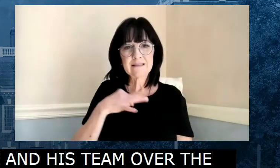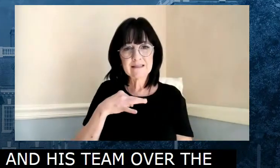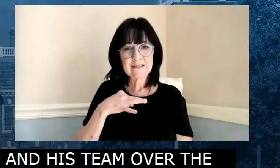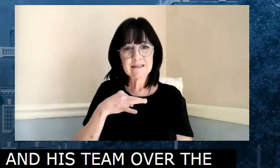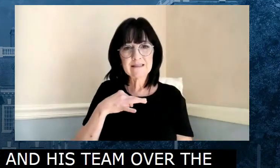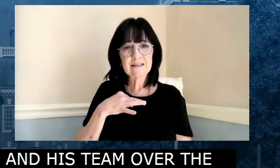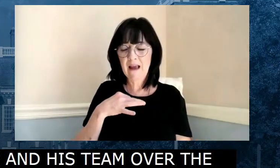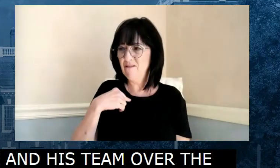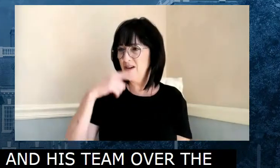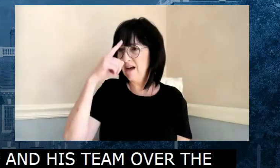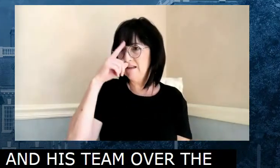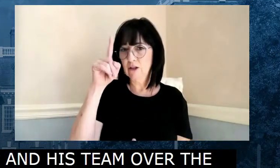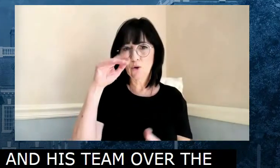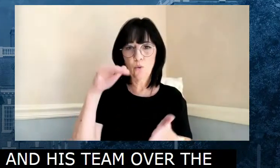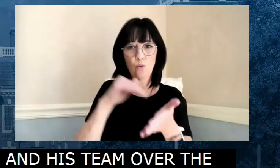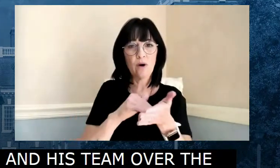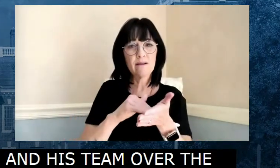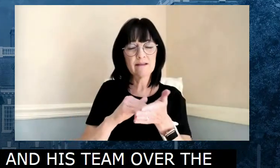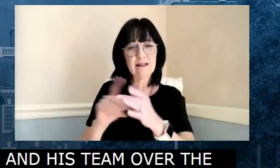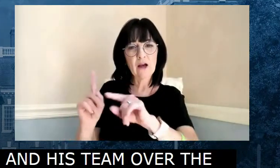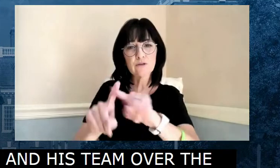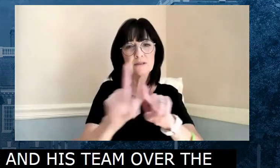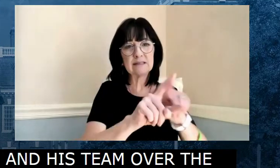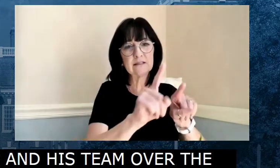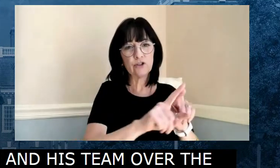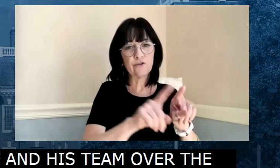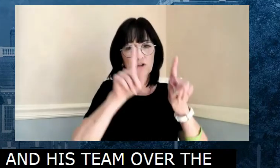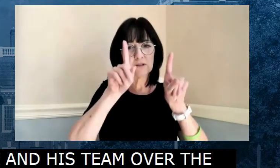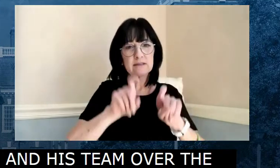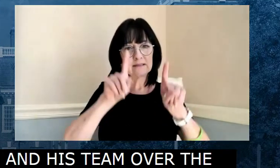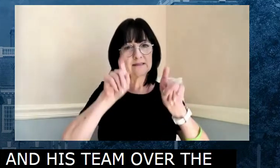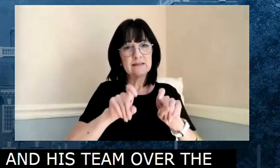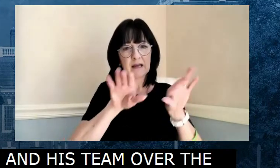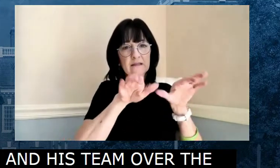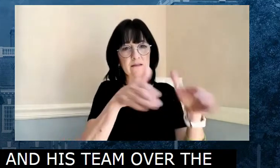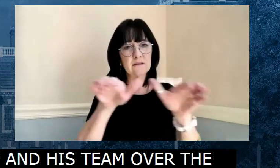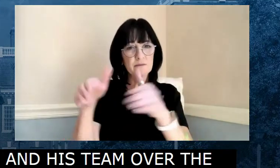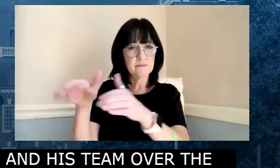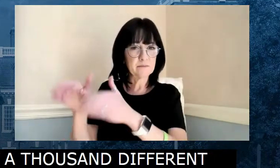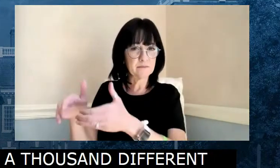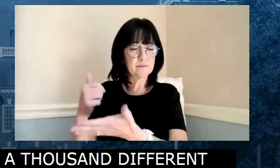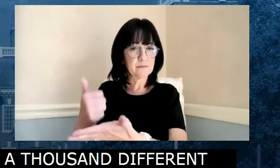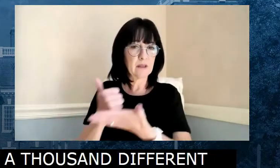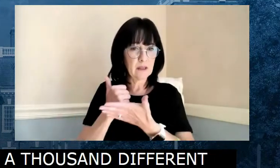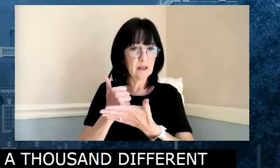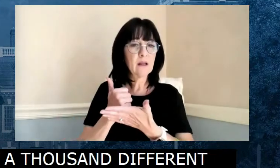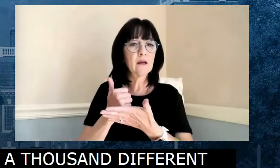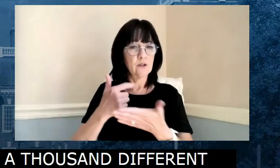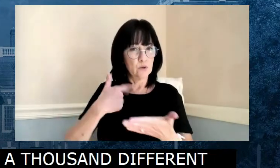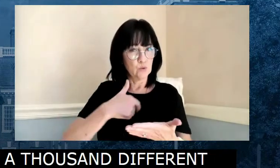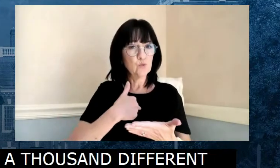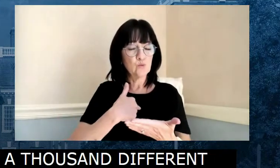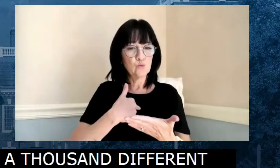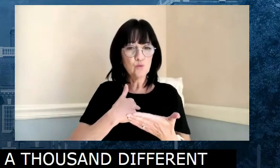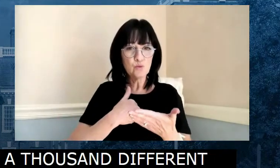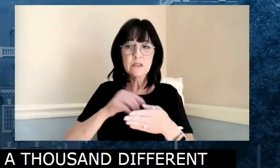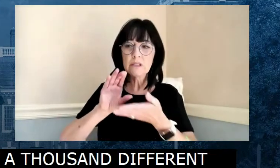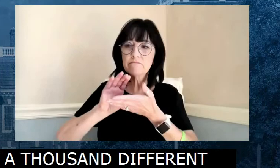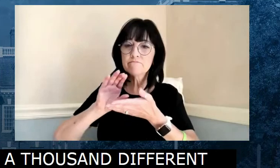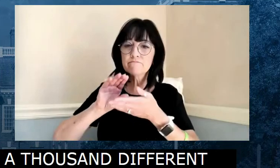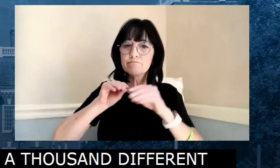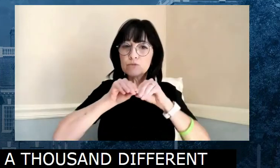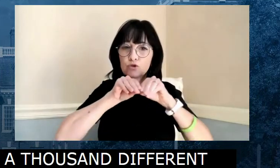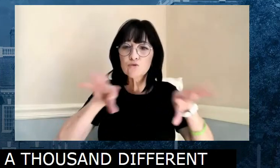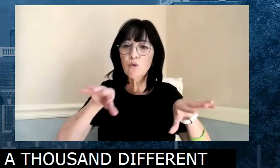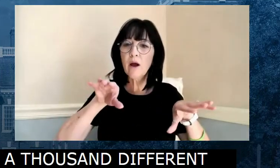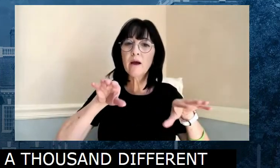probably 1,000 different testing functions in Newcastle County to really assist us and let us kind of spread out a little bit more when it was needed. With the